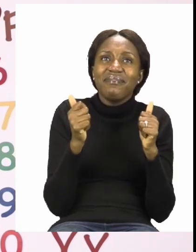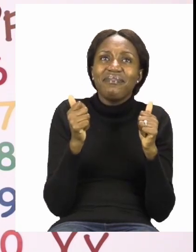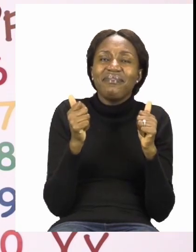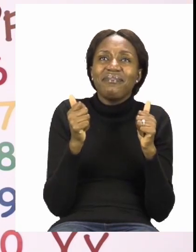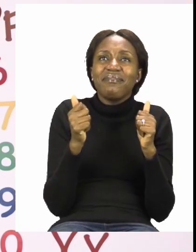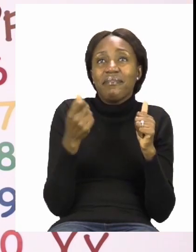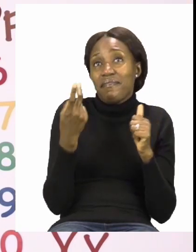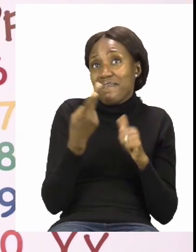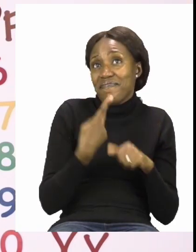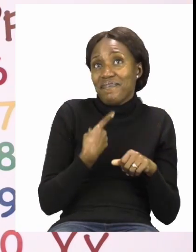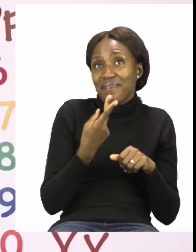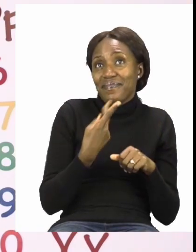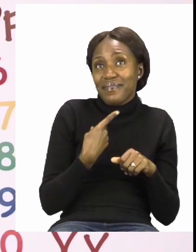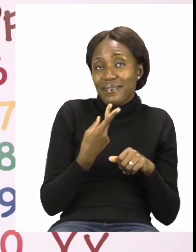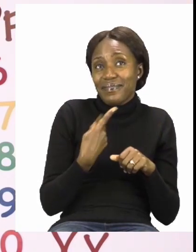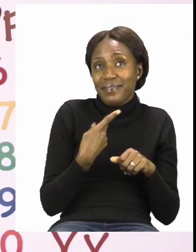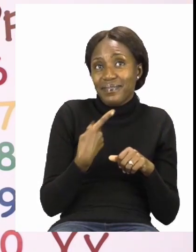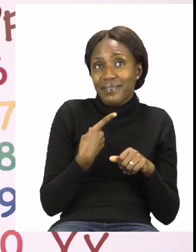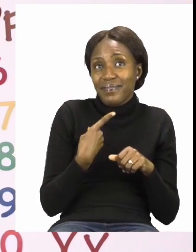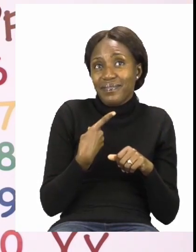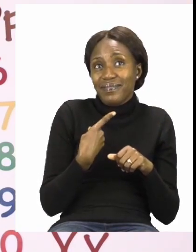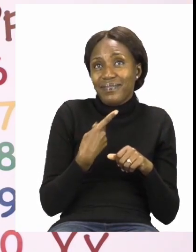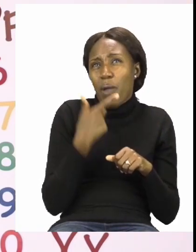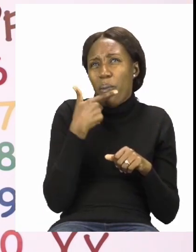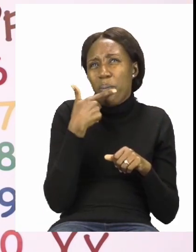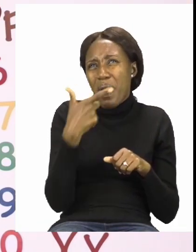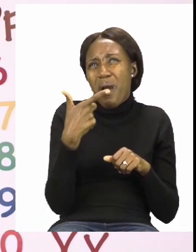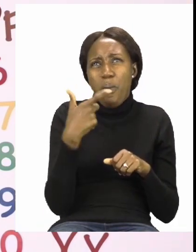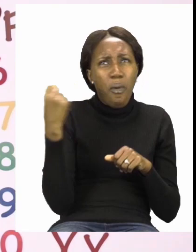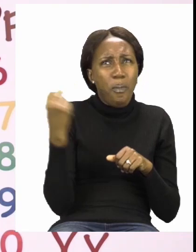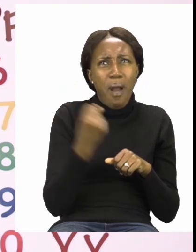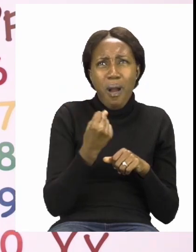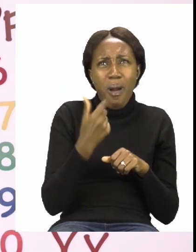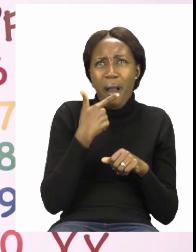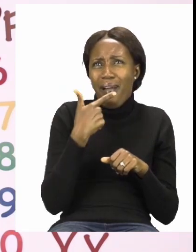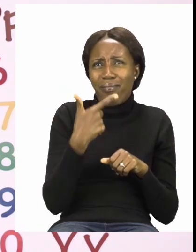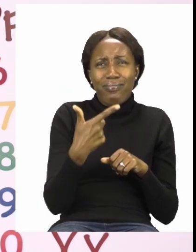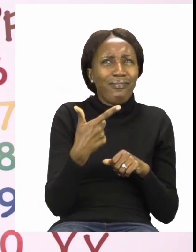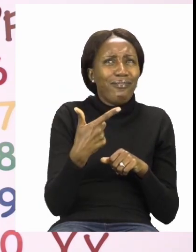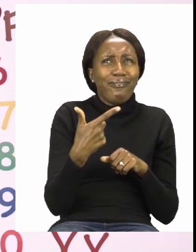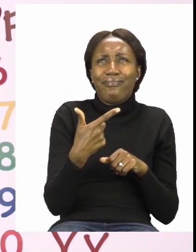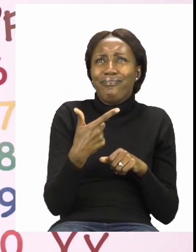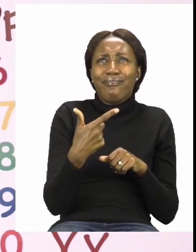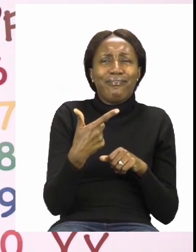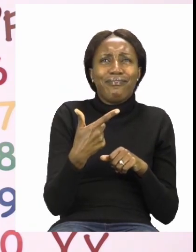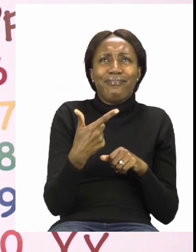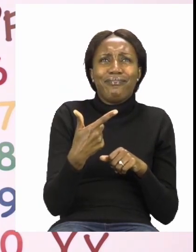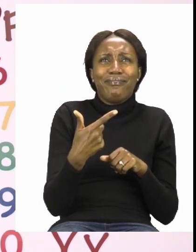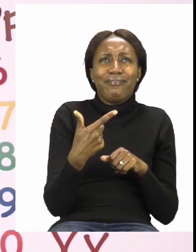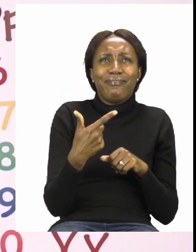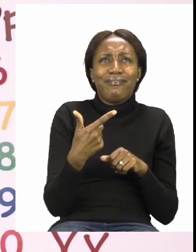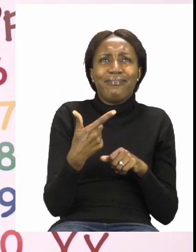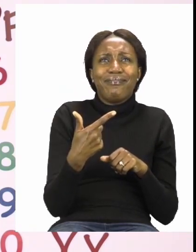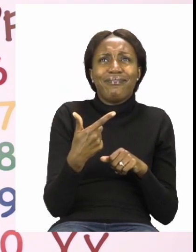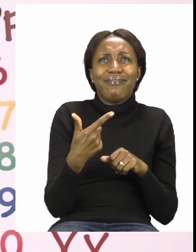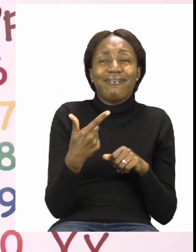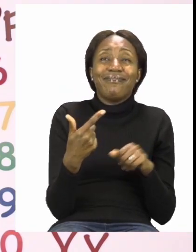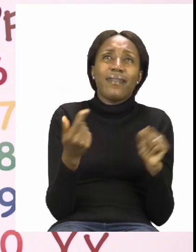from Sashi and I, we would like to say thank you for joining us today. And